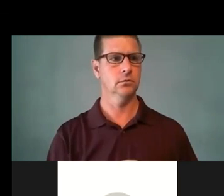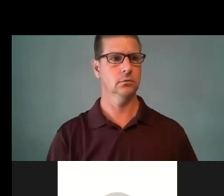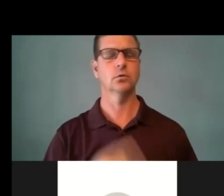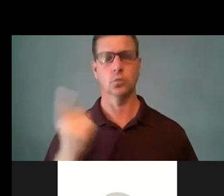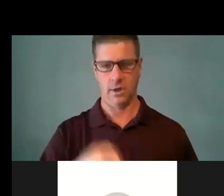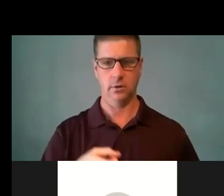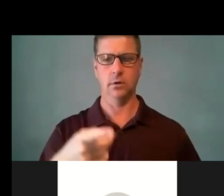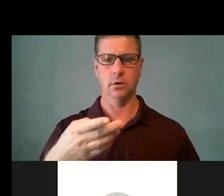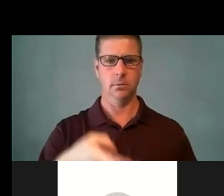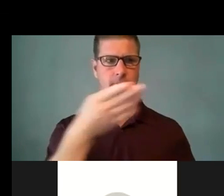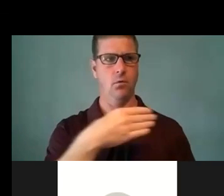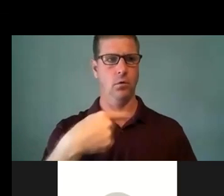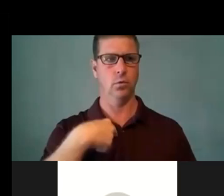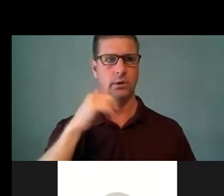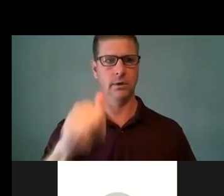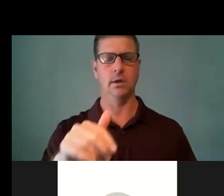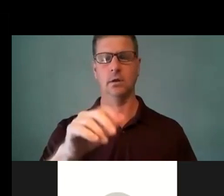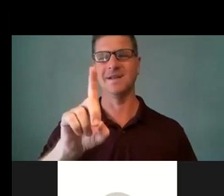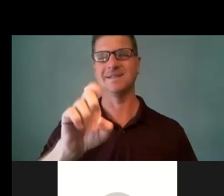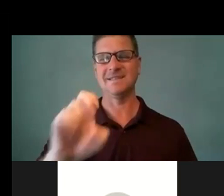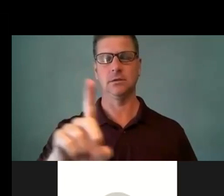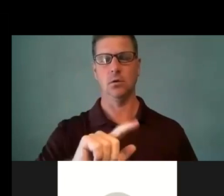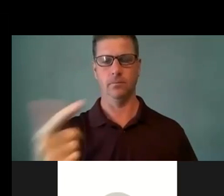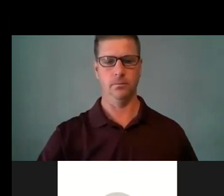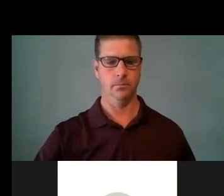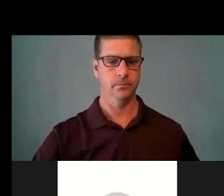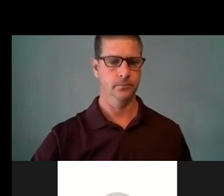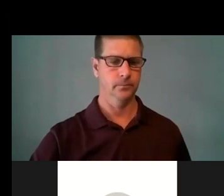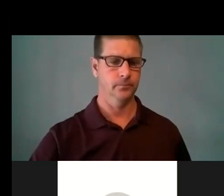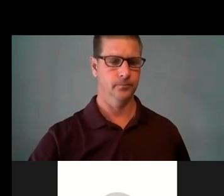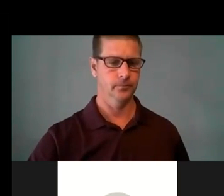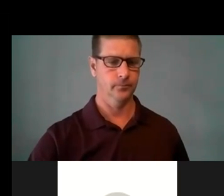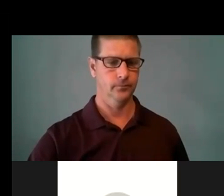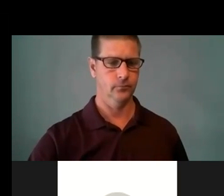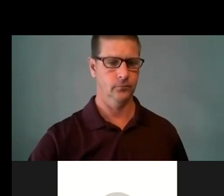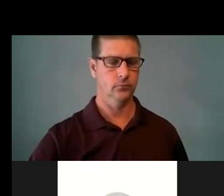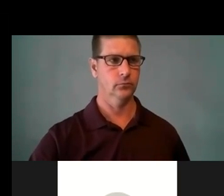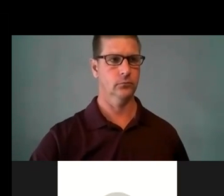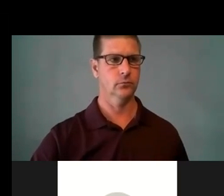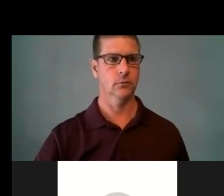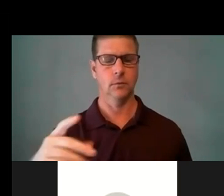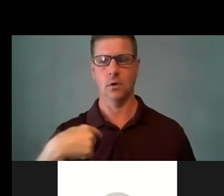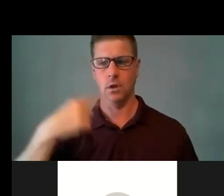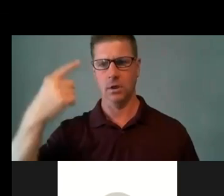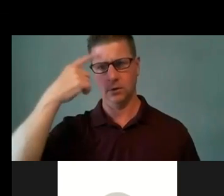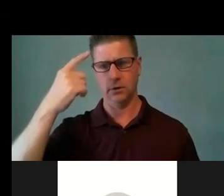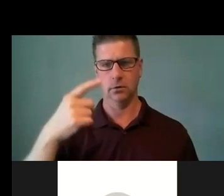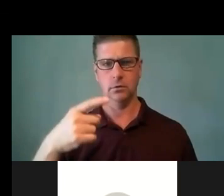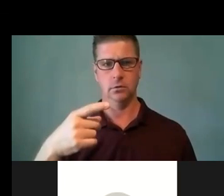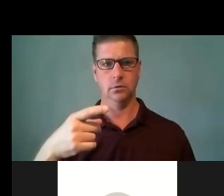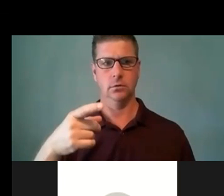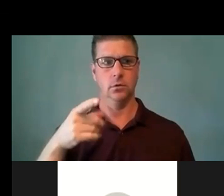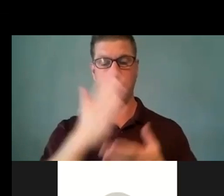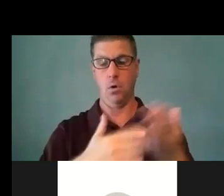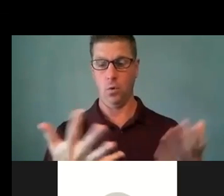Correct, before we convey the deed to the developer. Yeah. I think you know, certainly part of what